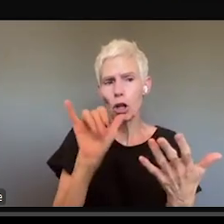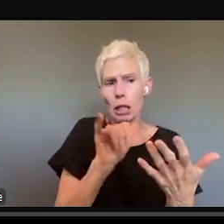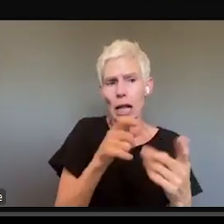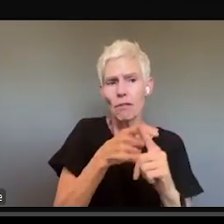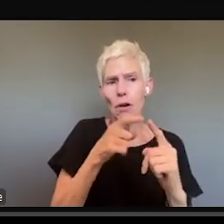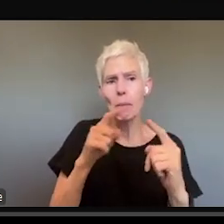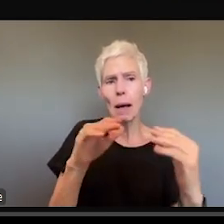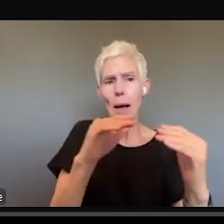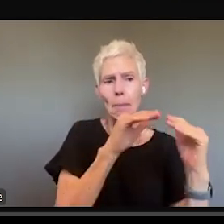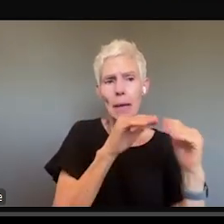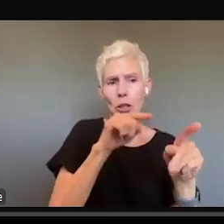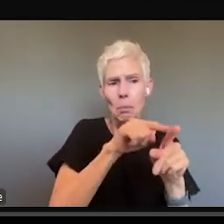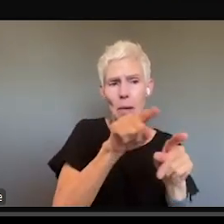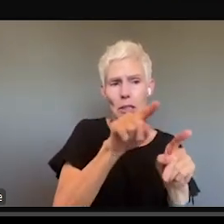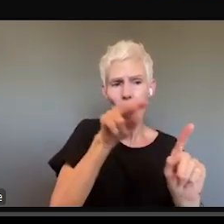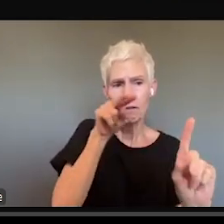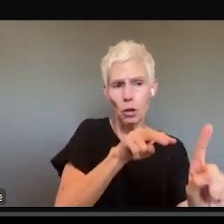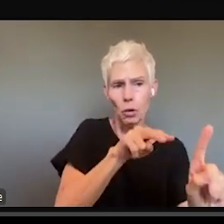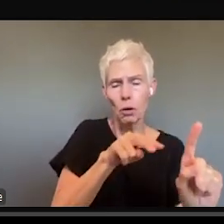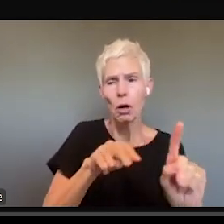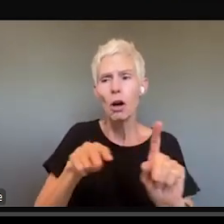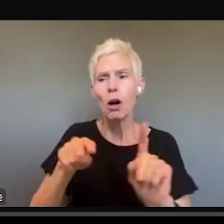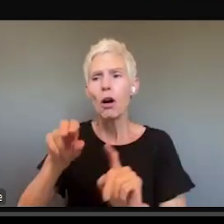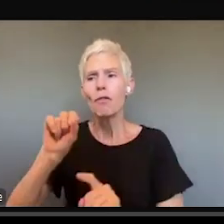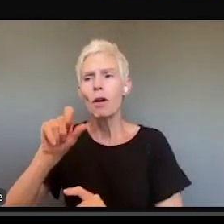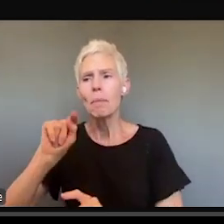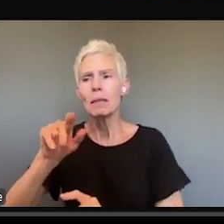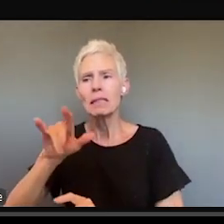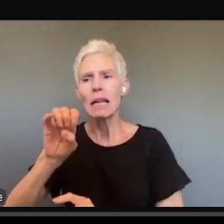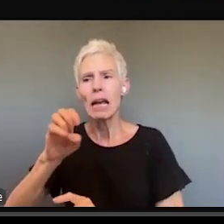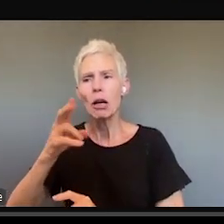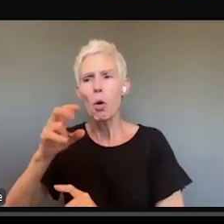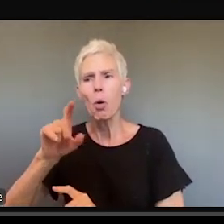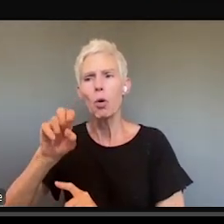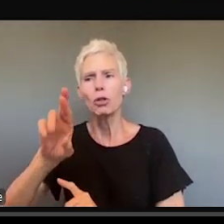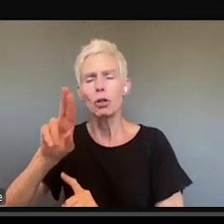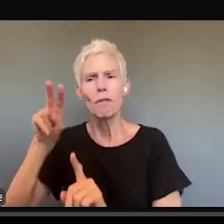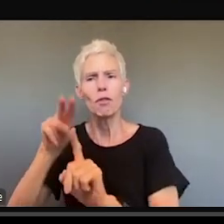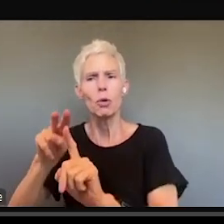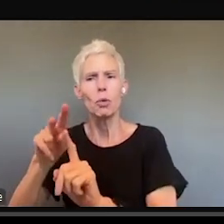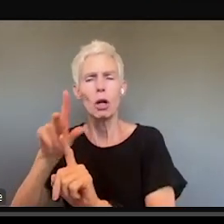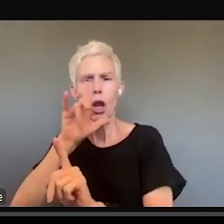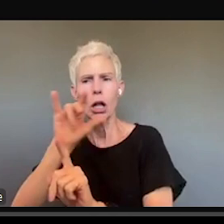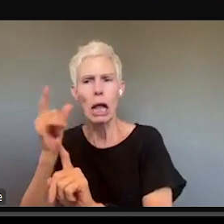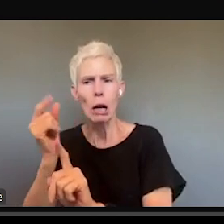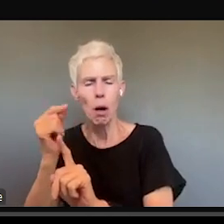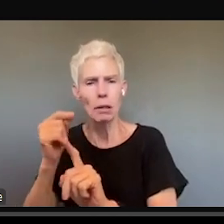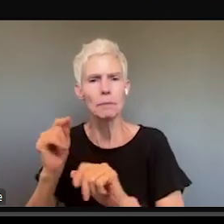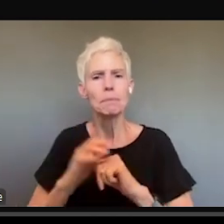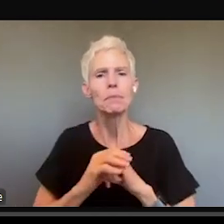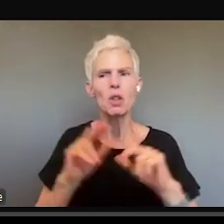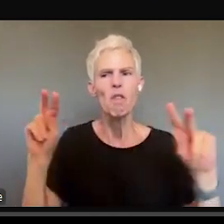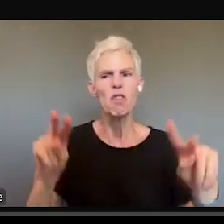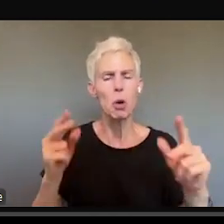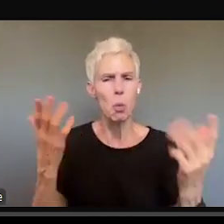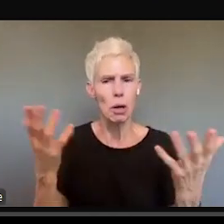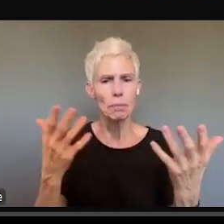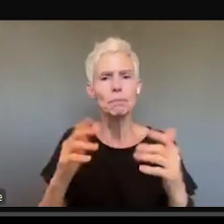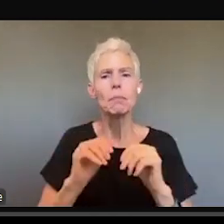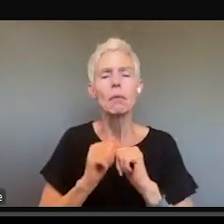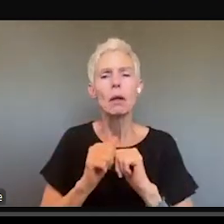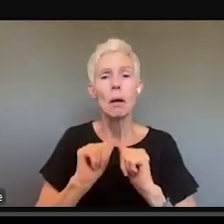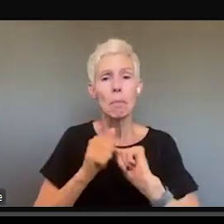specialist point of view, and what does it look like from a stakeholder. And so the way I want to do this is